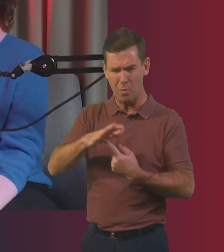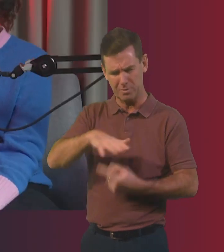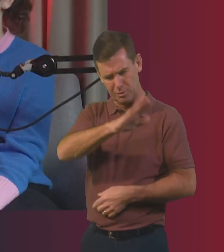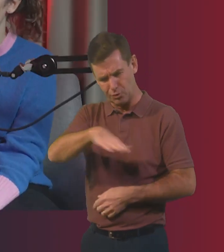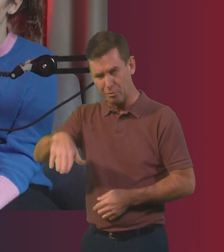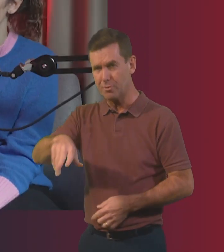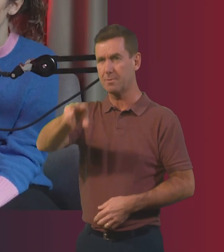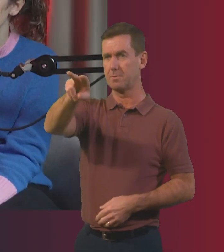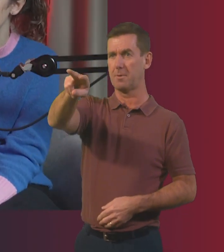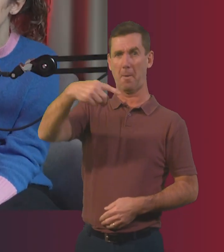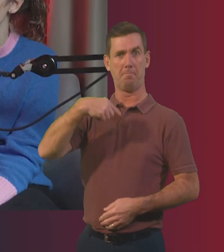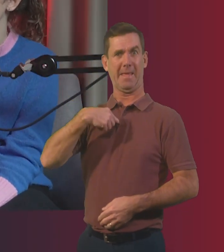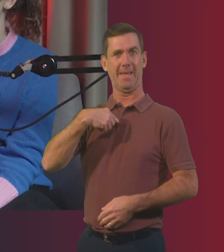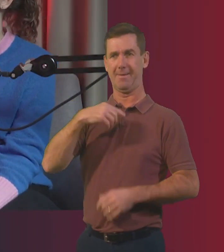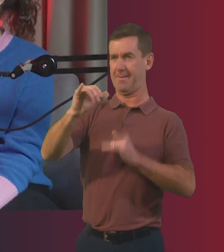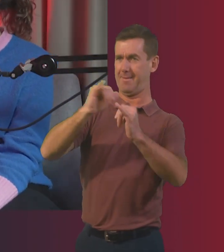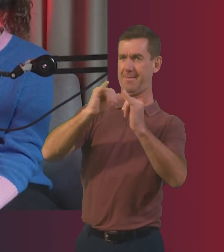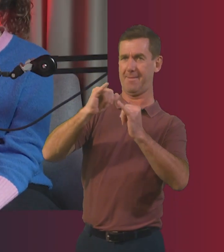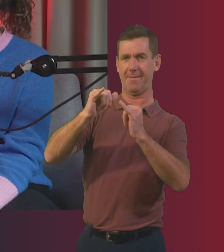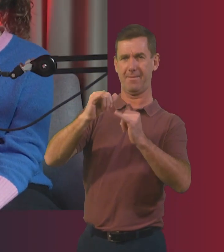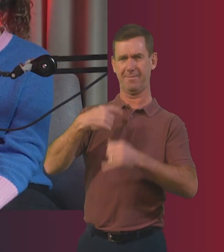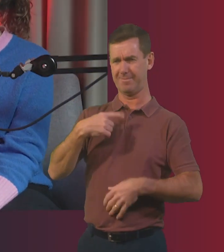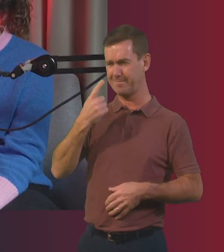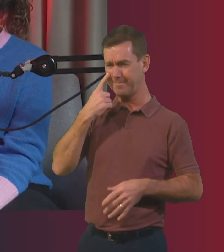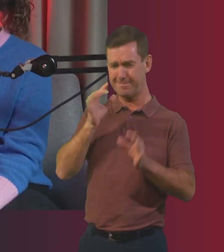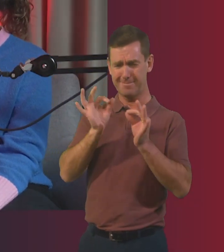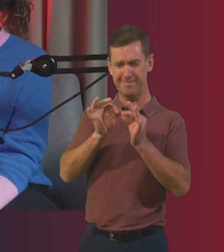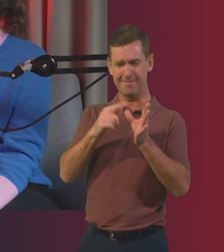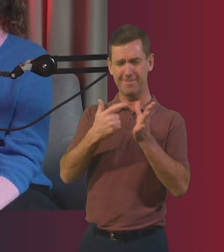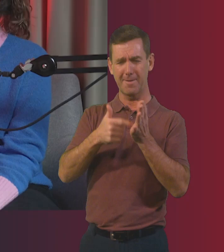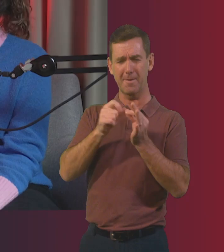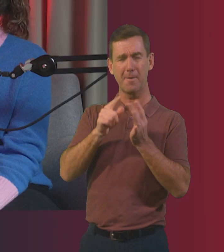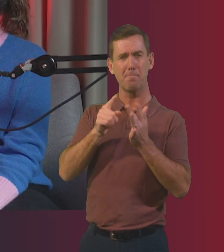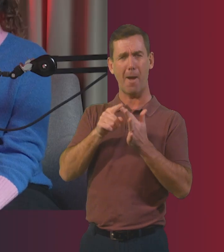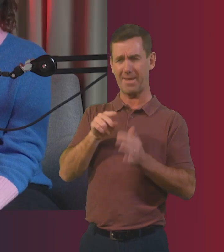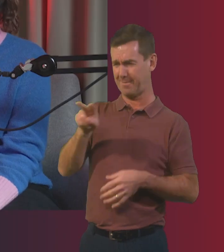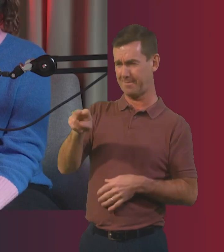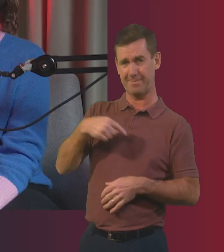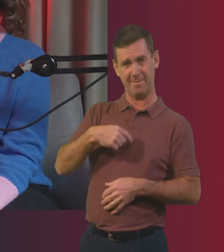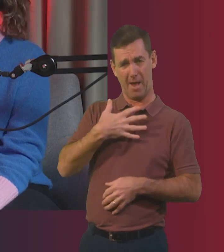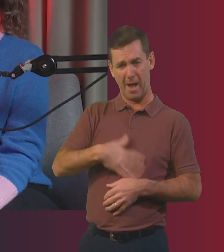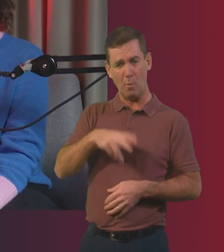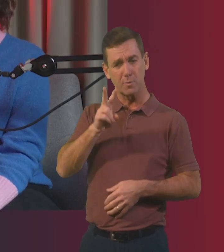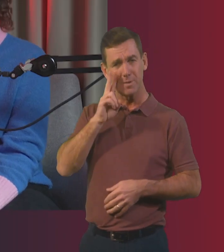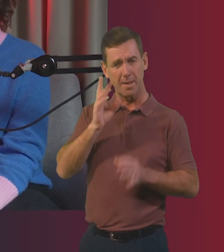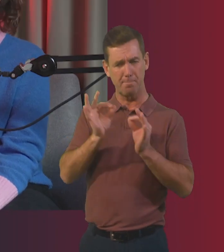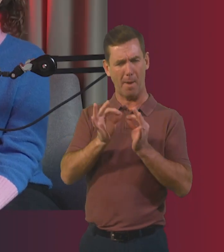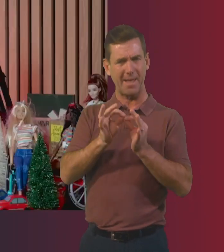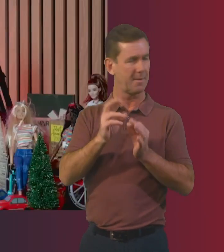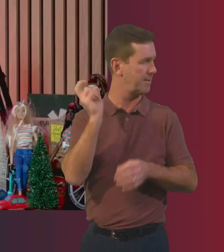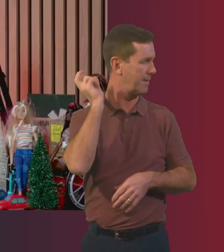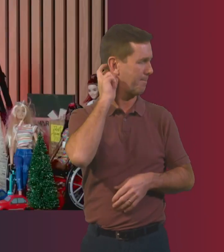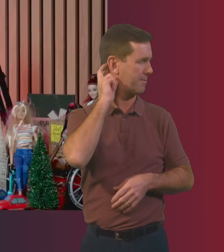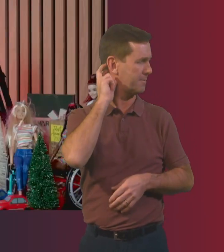So I was eyeing up the Barbies on the table when I came in. I was like, see, I want the Barbie with a cochlear implant. Yeah. Dog. Yeah. That's my next job.